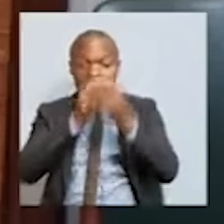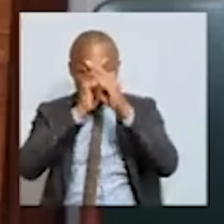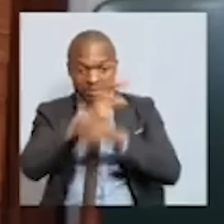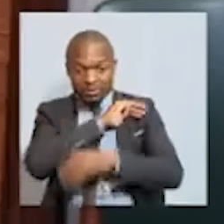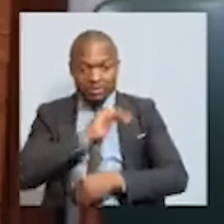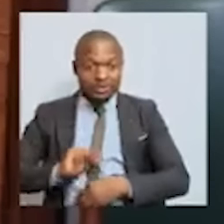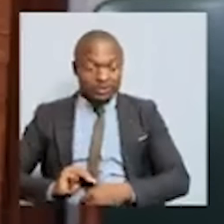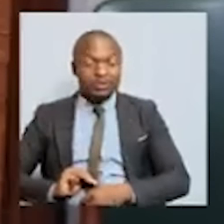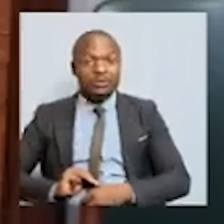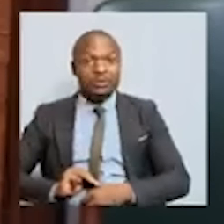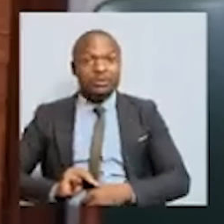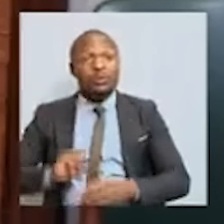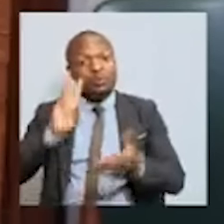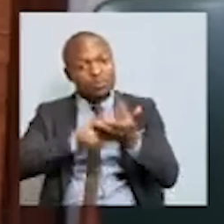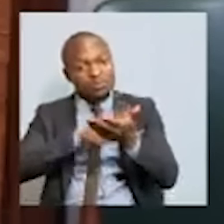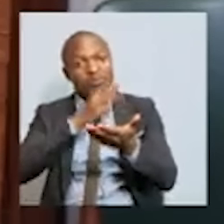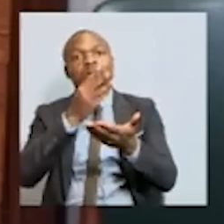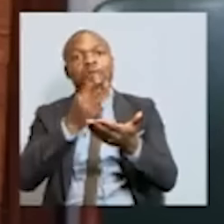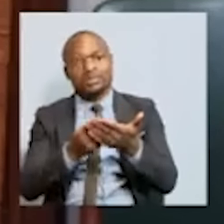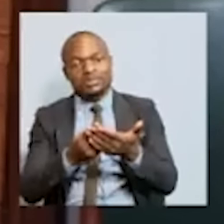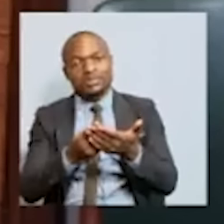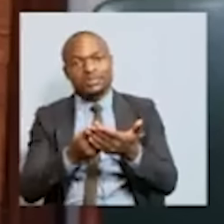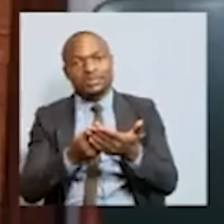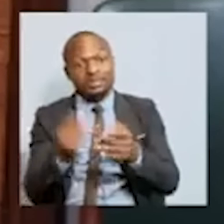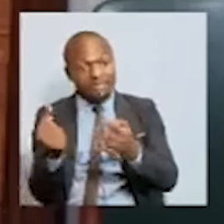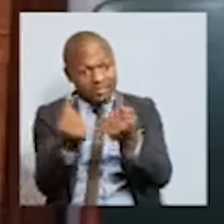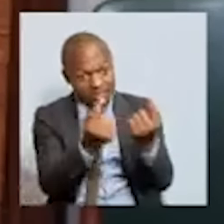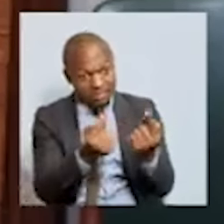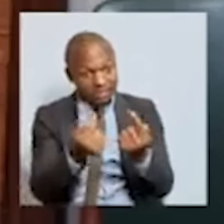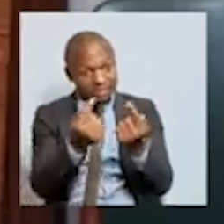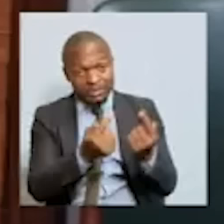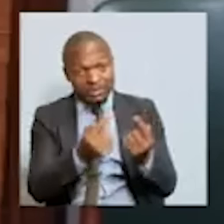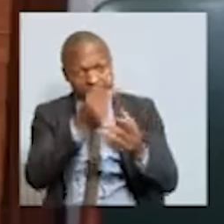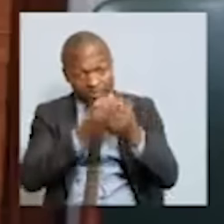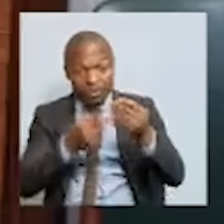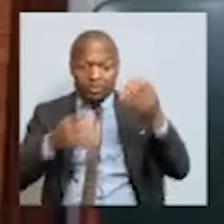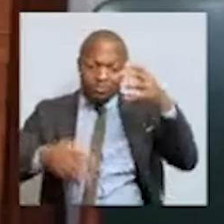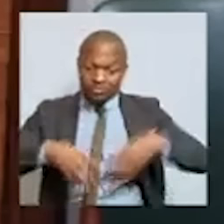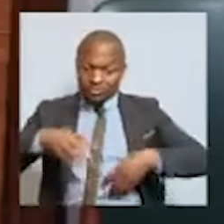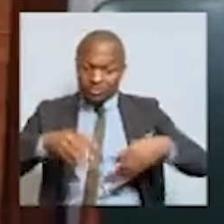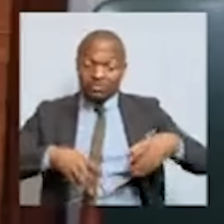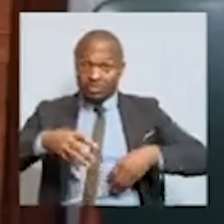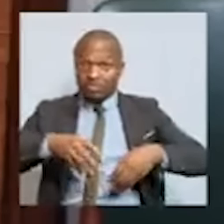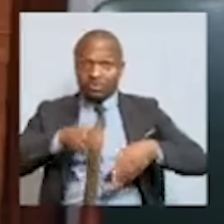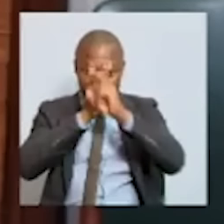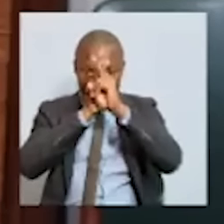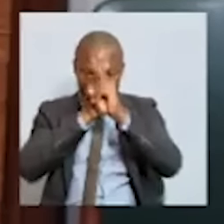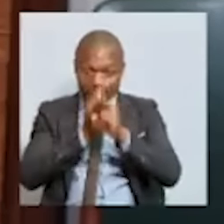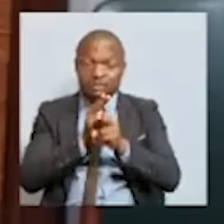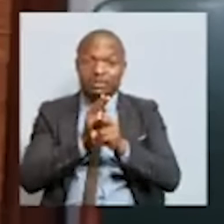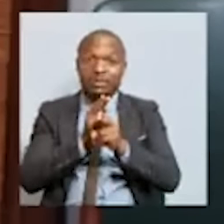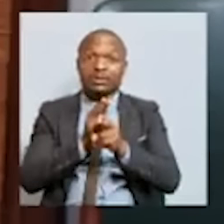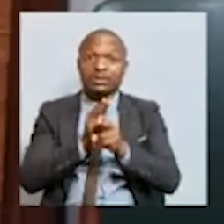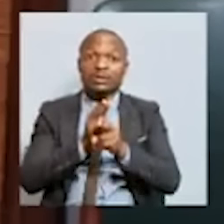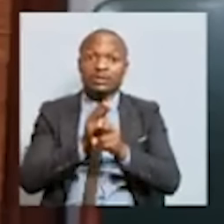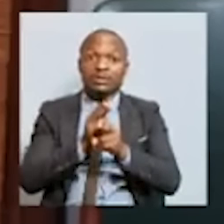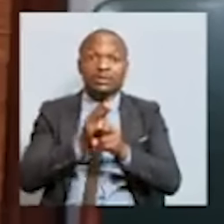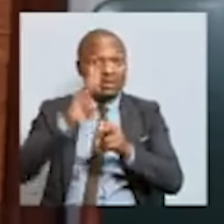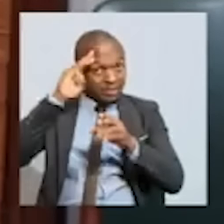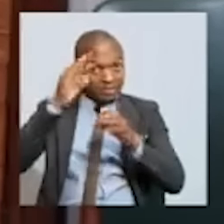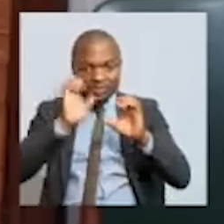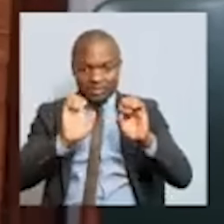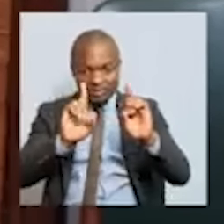who allegedly witnessed the incidents referred to in both complaints, namely Honorable D. M. Siakalima,